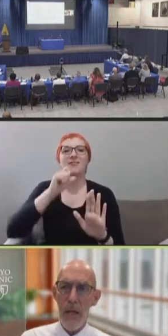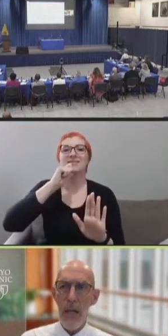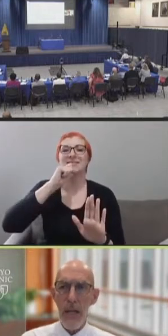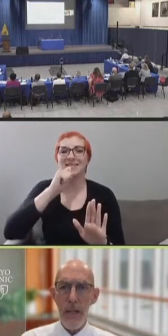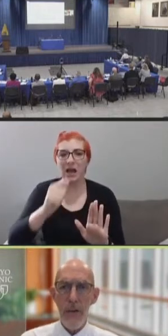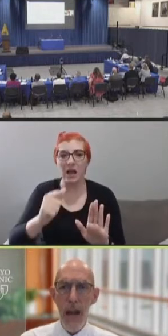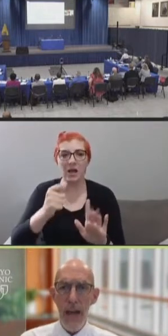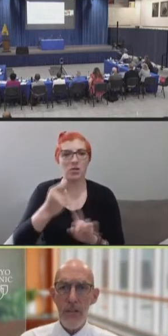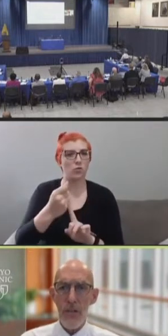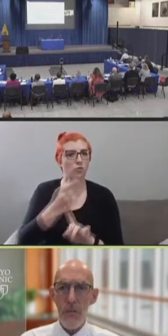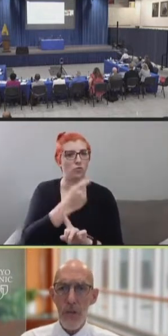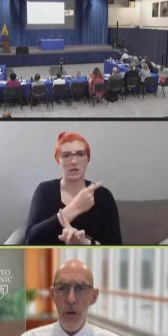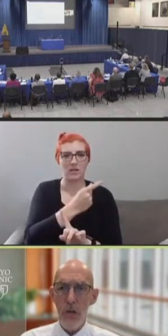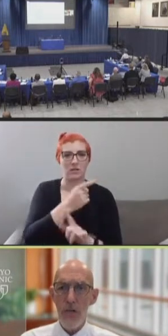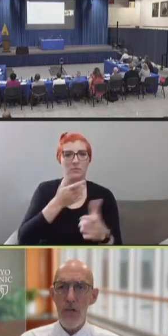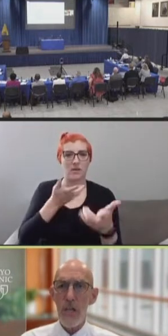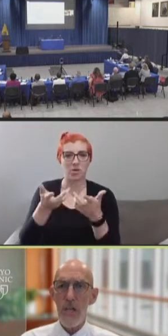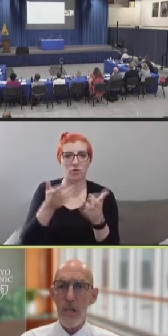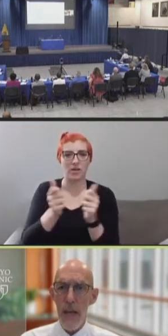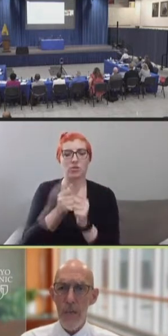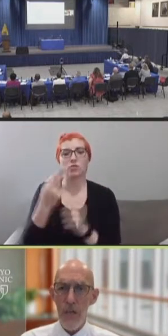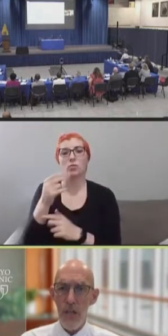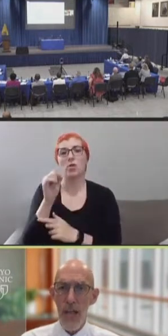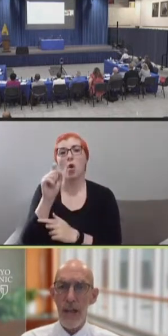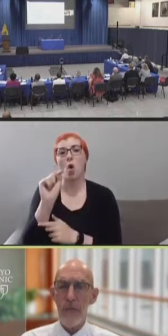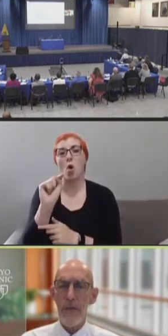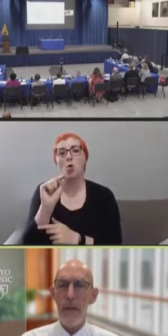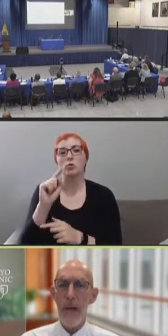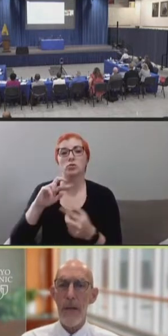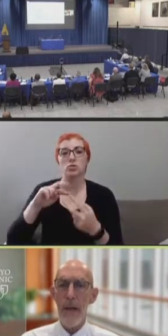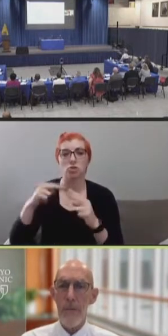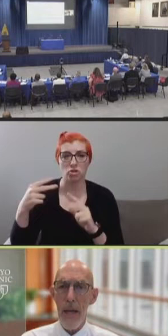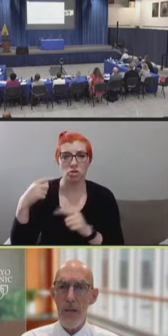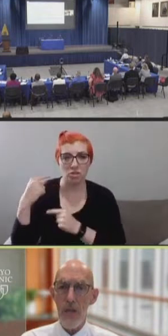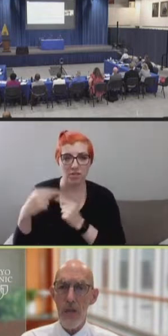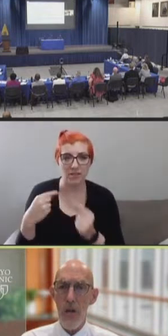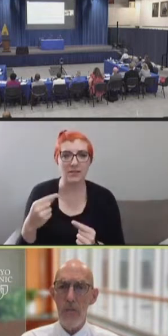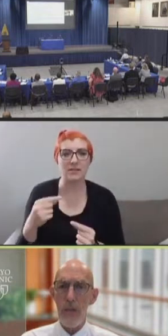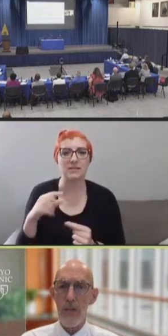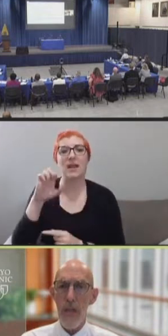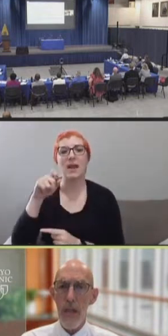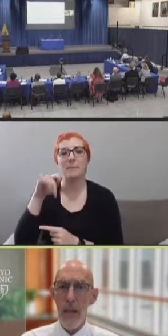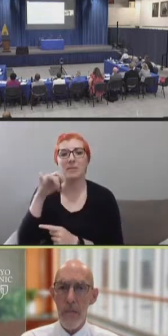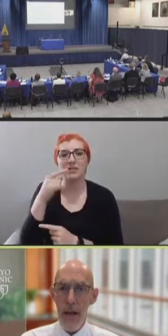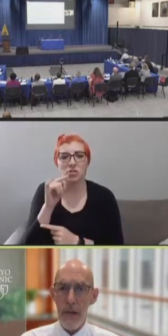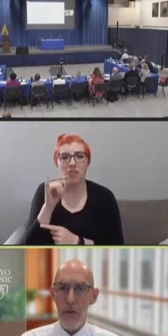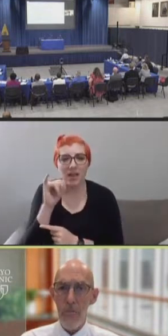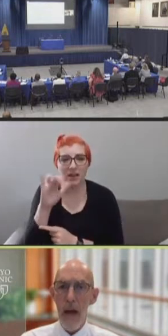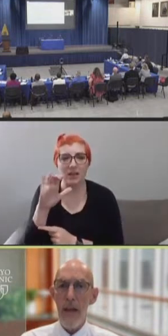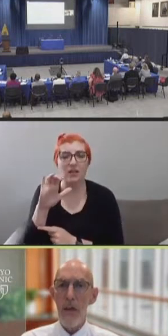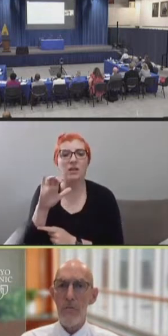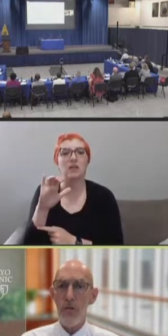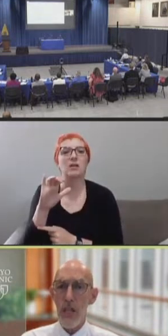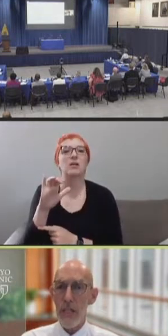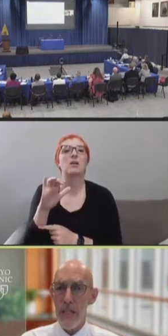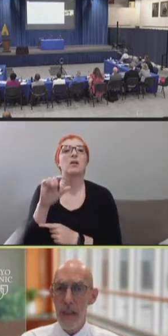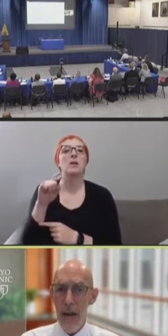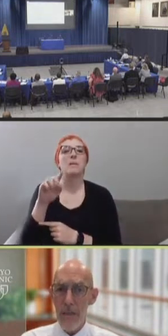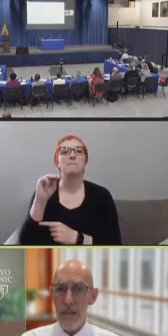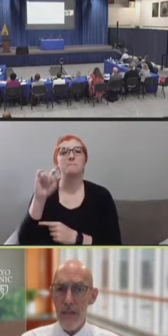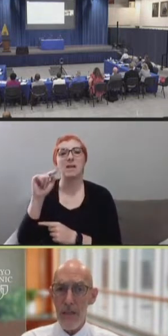non-random interactions with host genes, epigenetic phenomena, metagenomics, the microbiome,